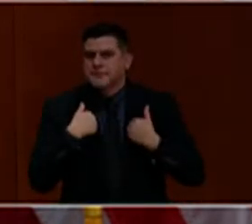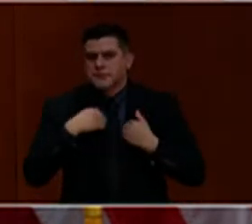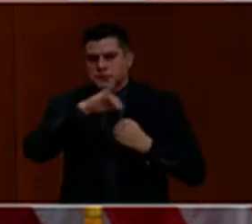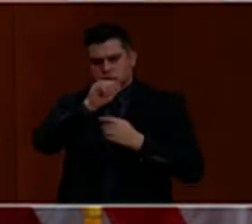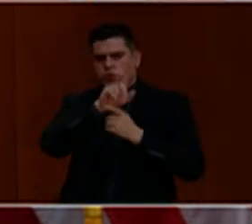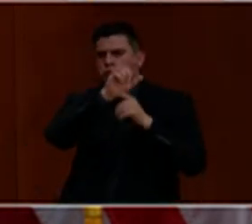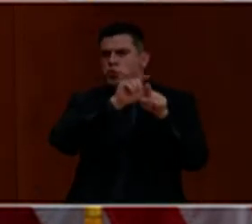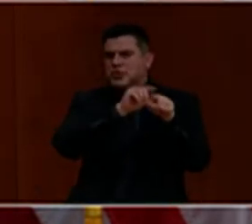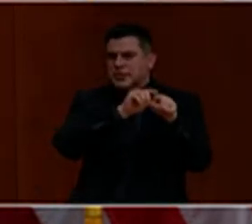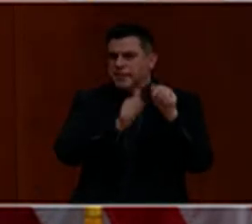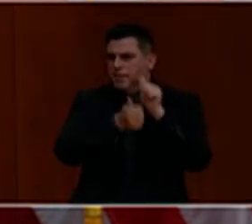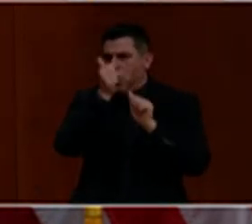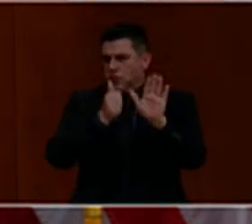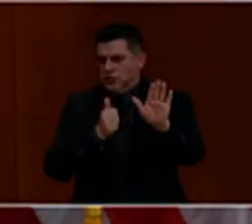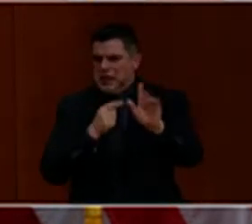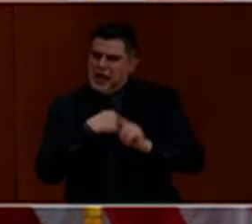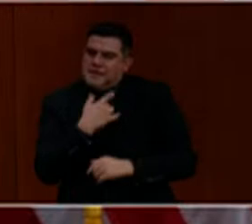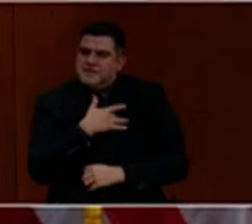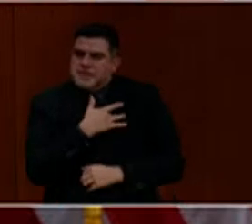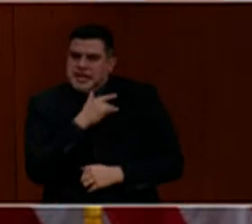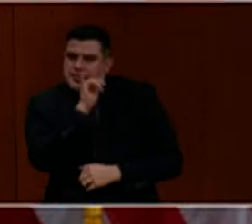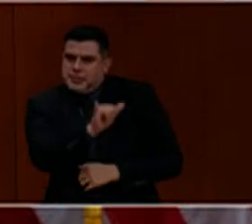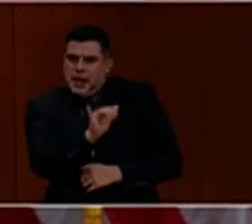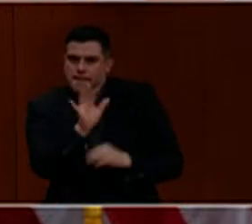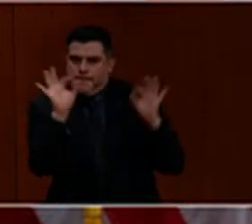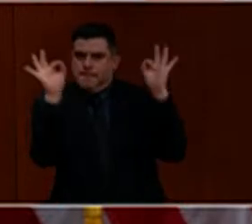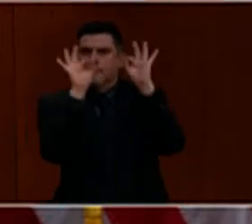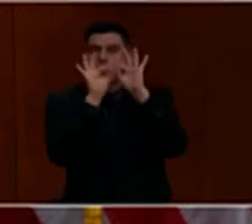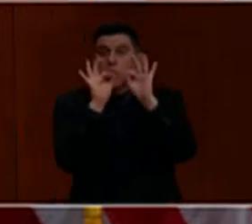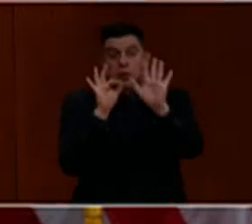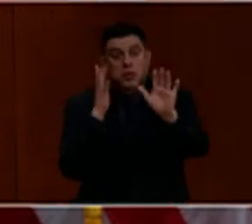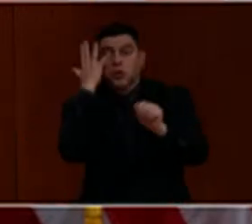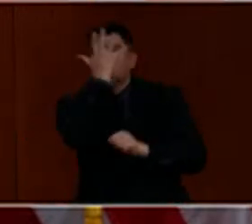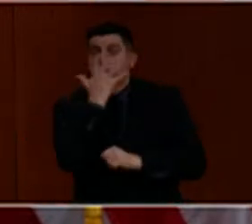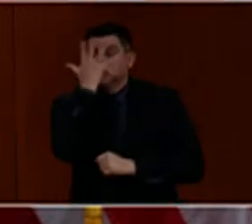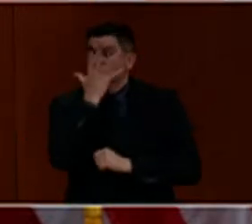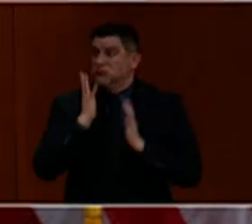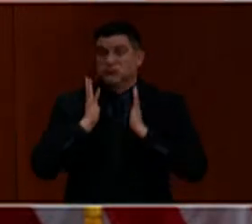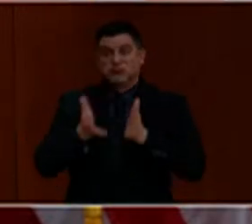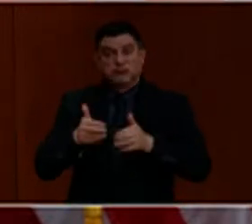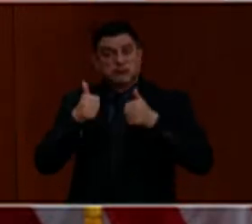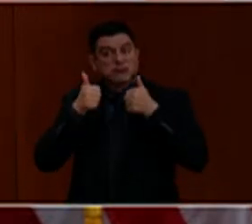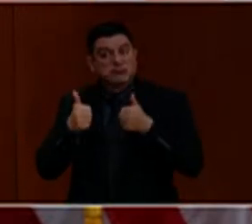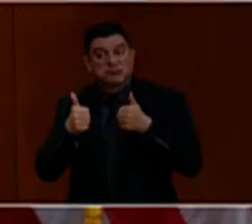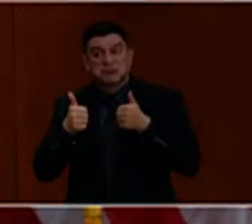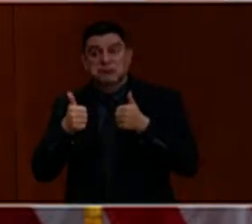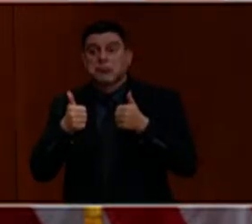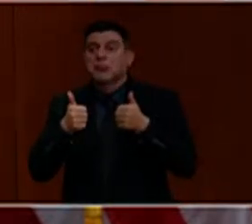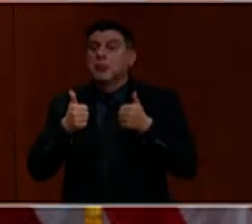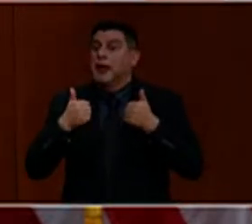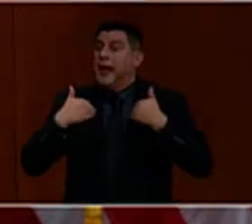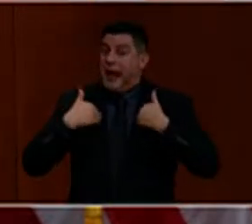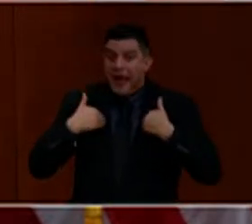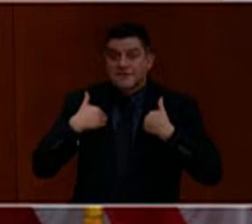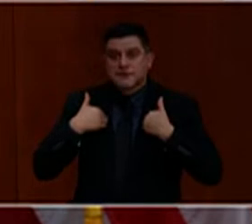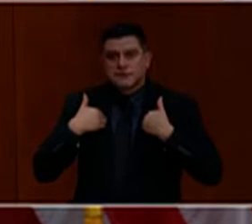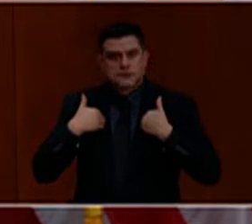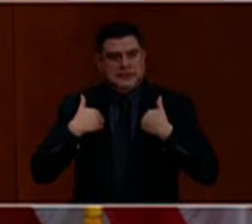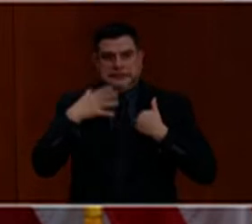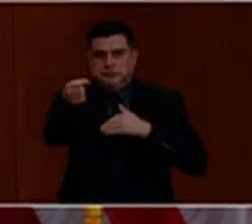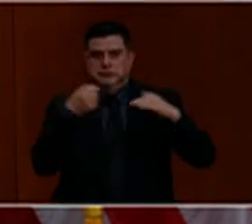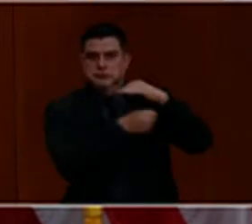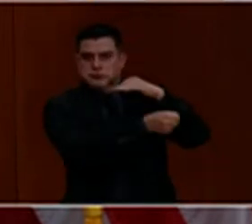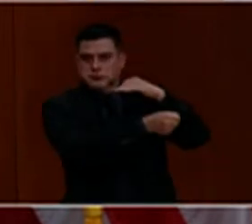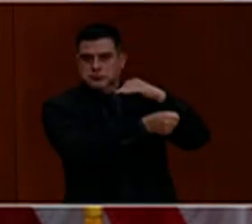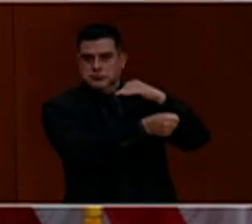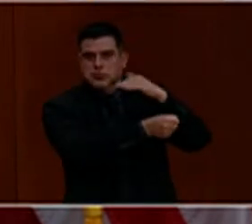just isolating the folks who are symptomatic and likely to be spreading it, and I know they've worked hard to do that. Is there a task force? I